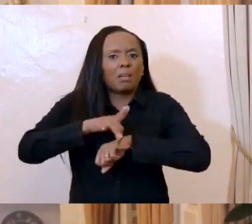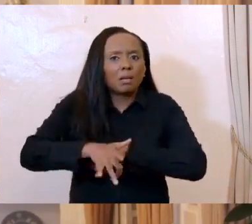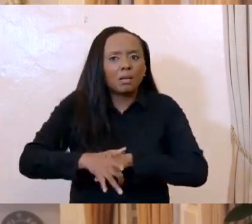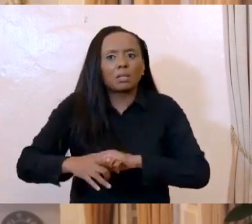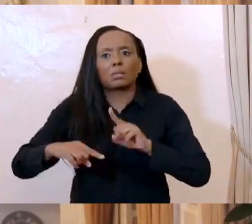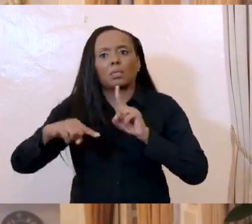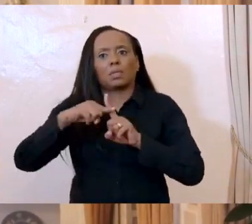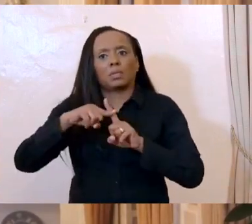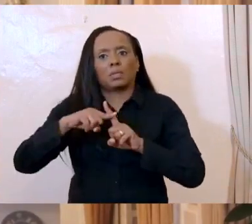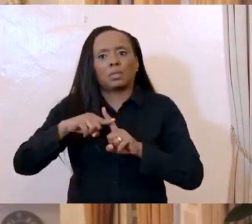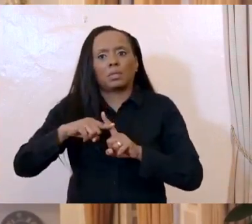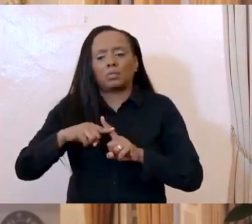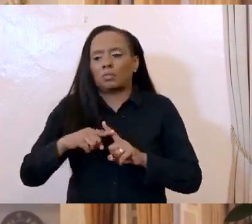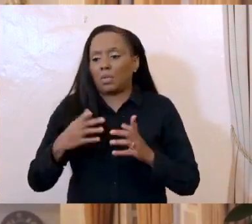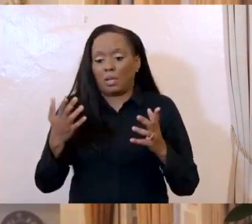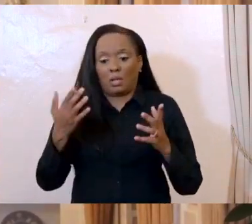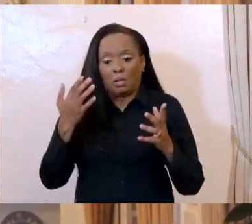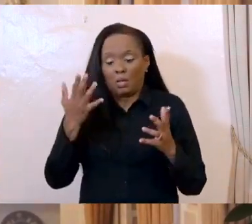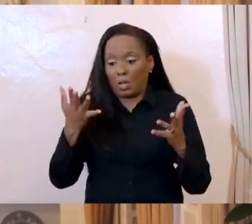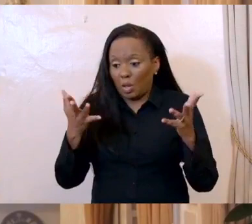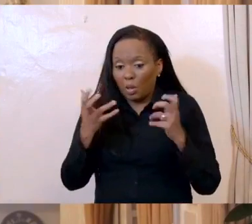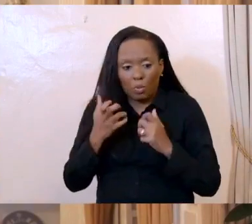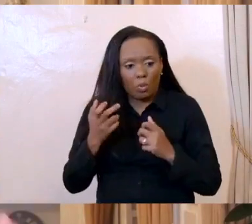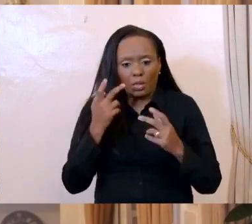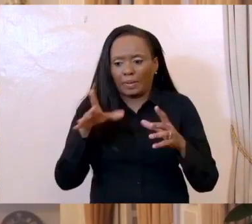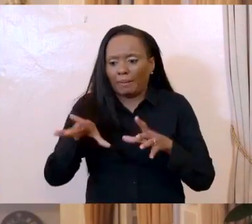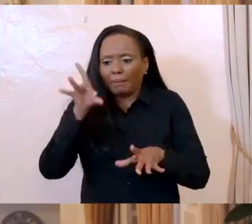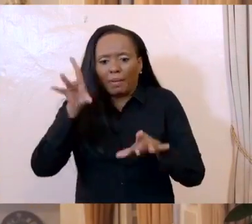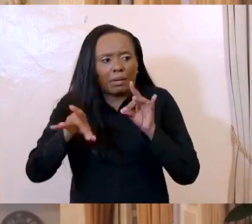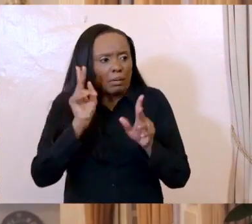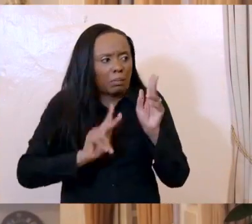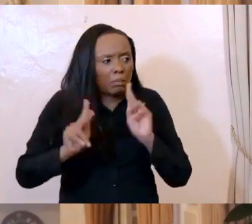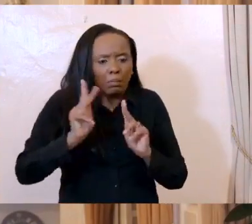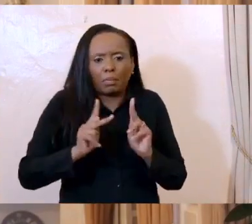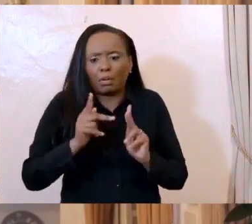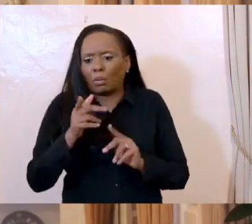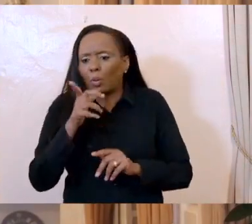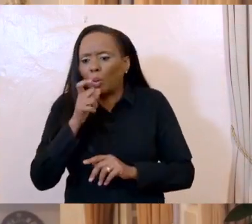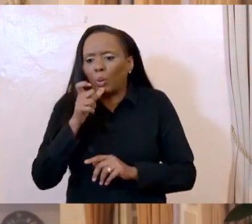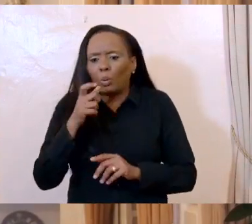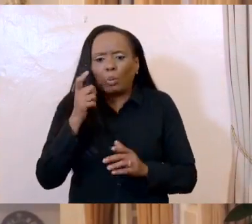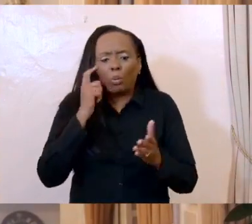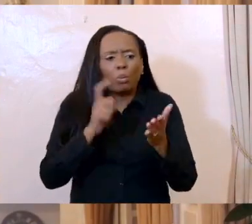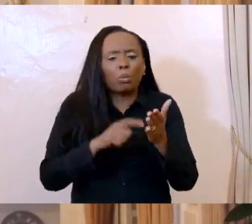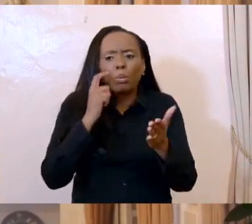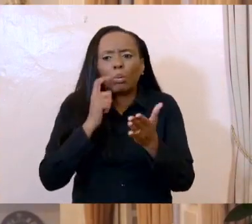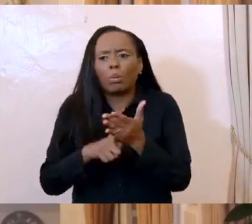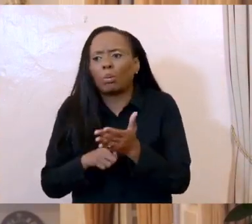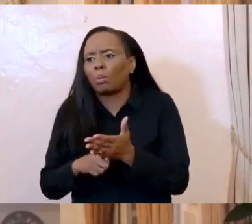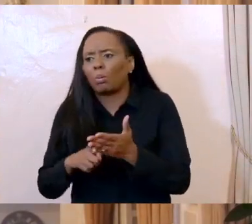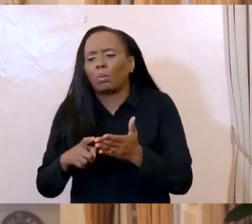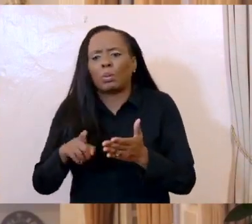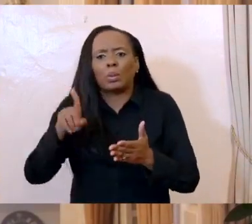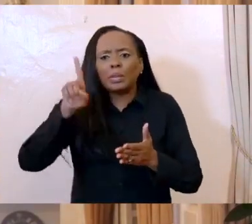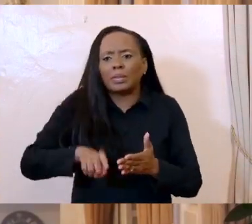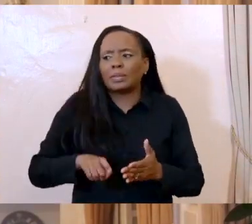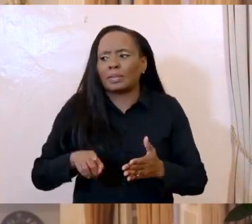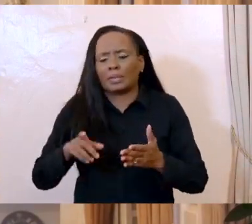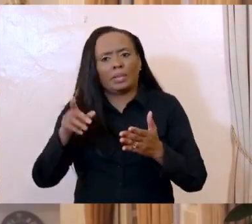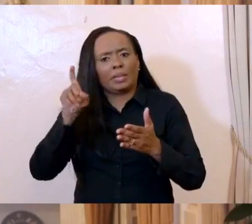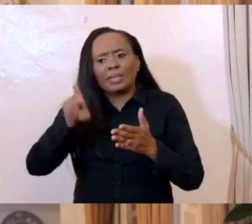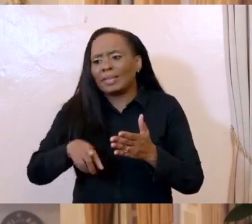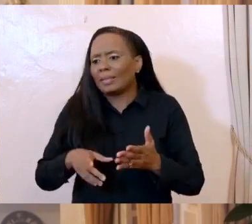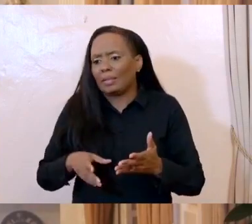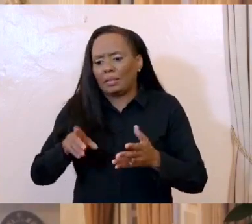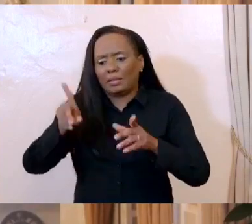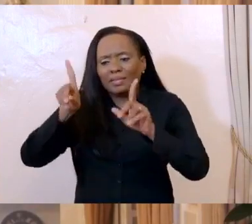the period of treatment. I would have indicated the integrative approach in terms of the use of the rapid antigen test